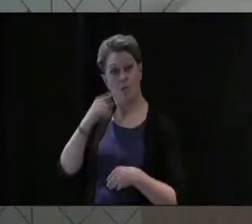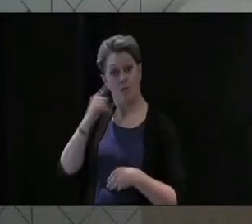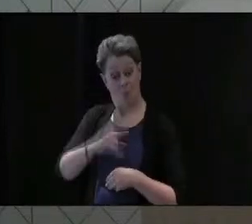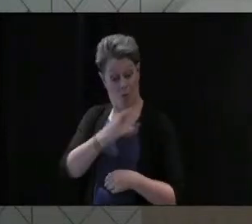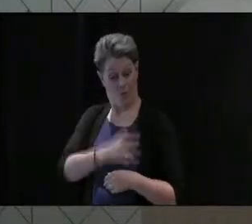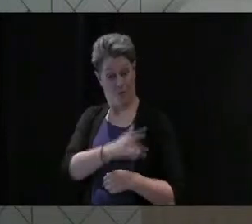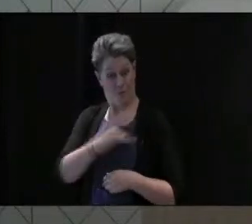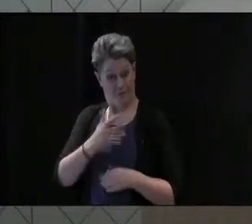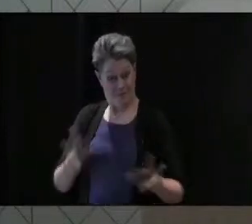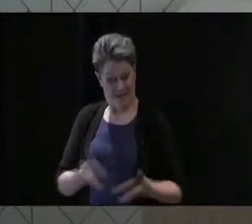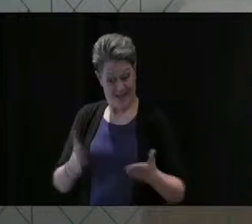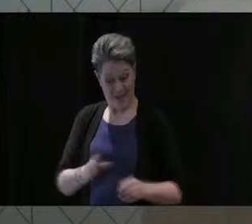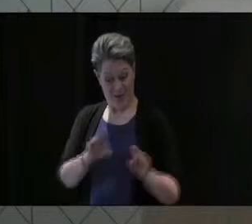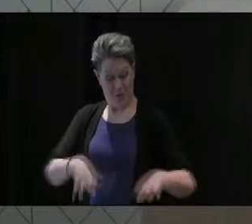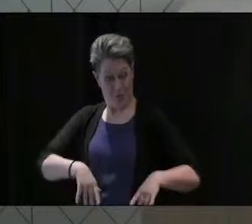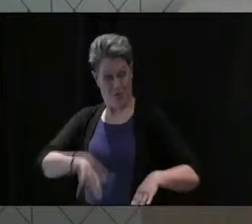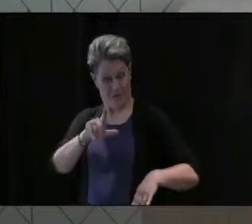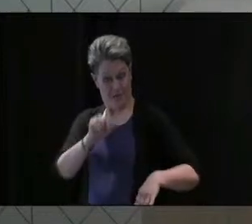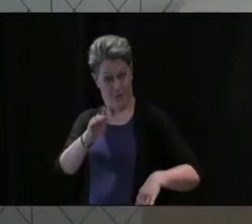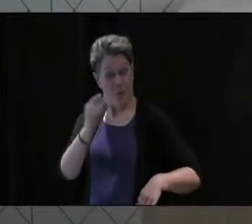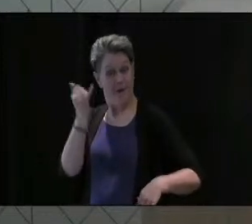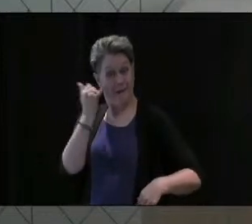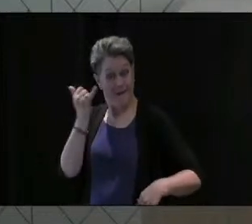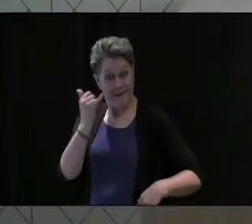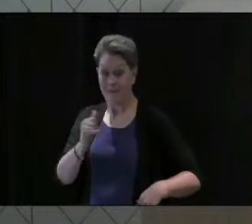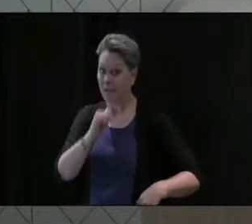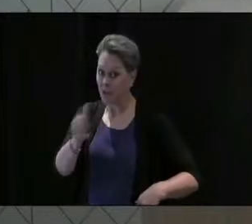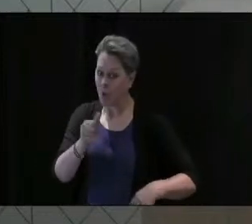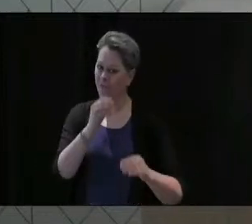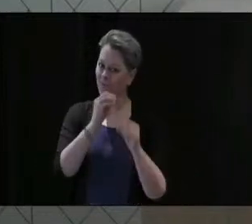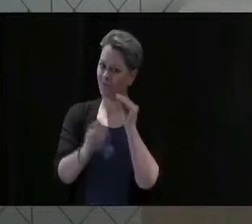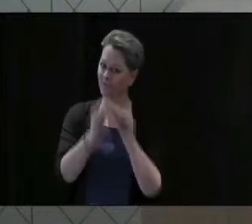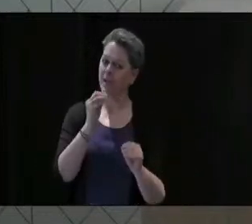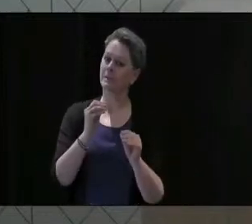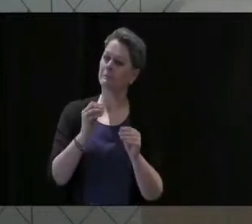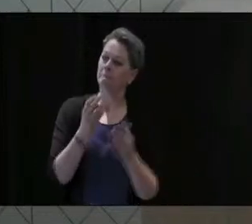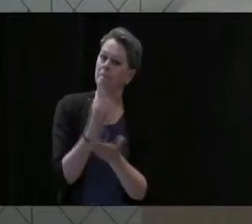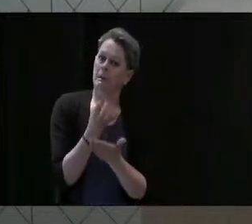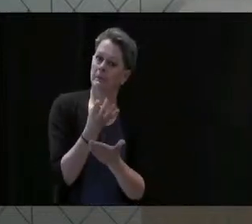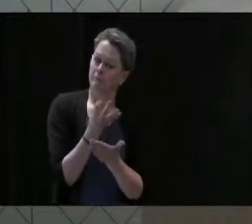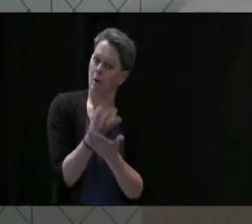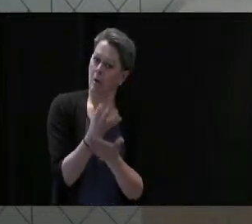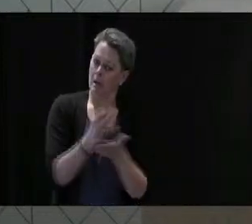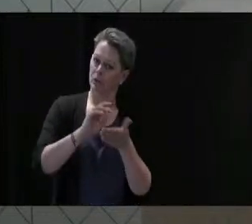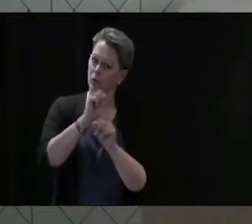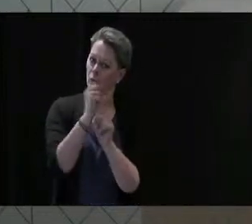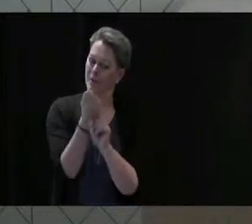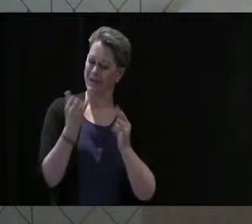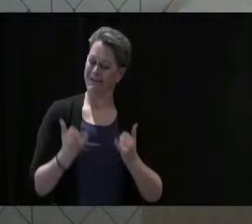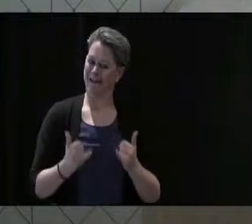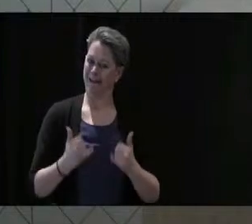province unless we come to grips now with the grave financial situation we face.